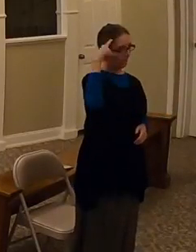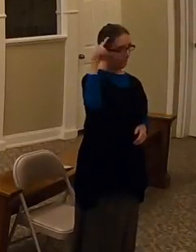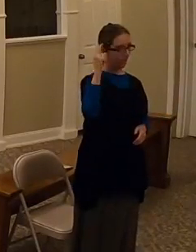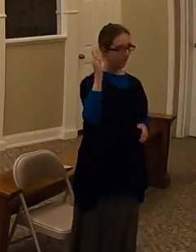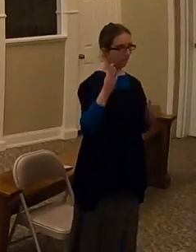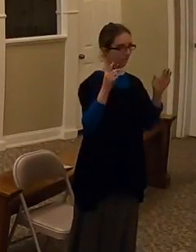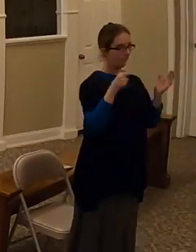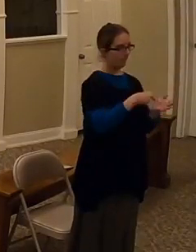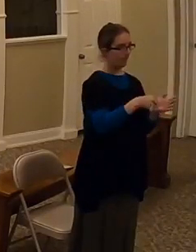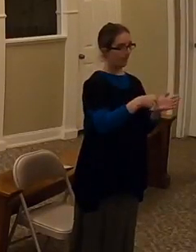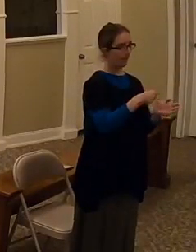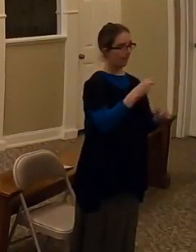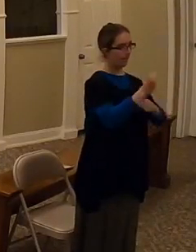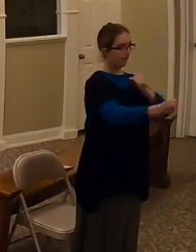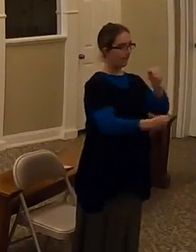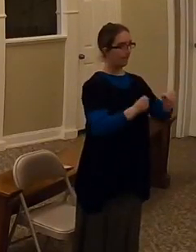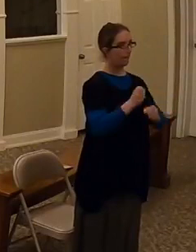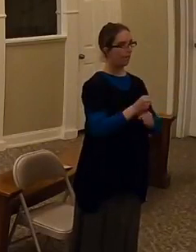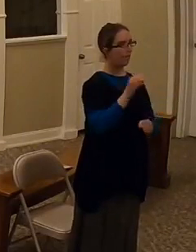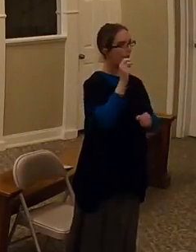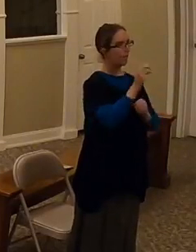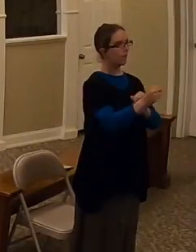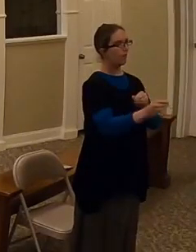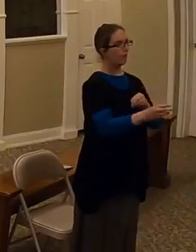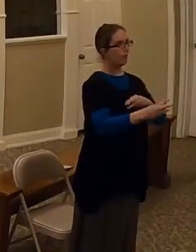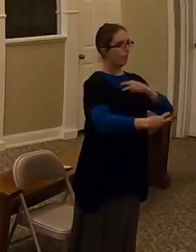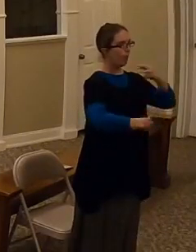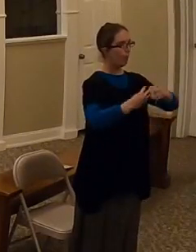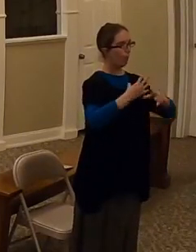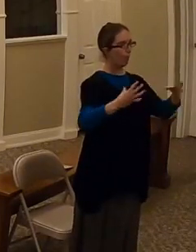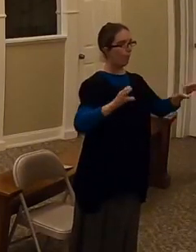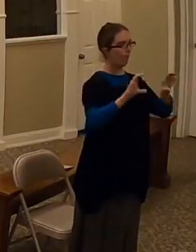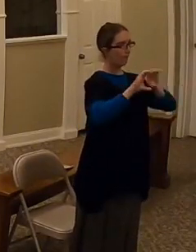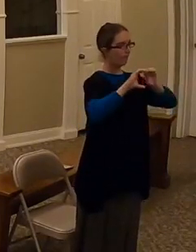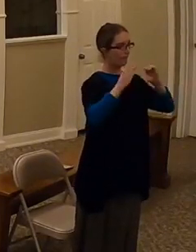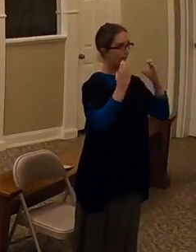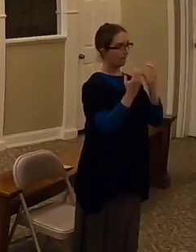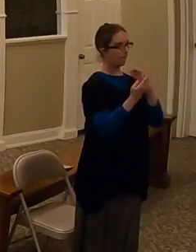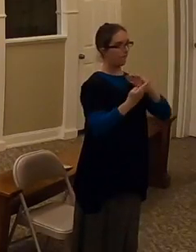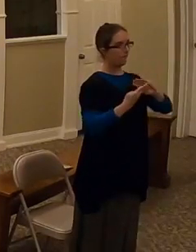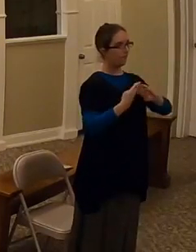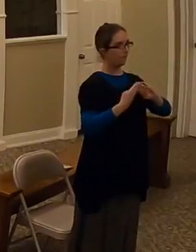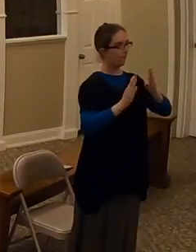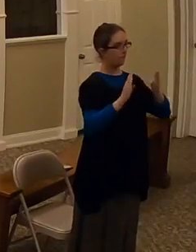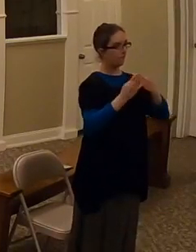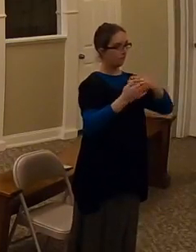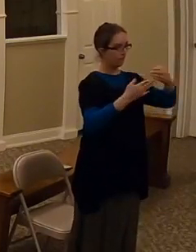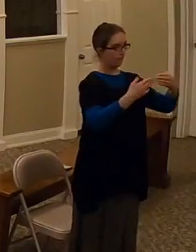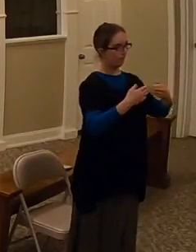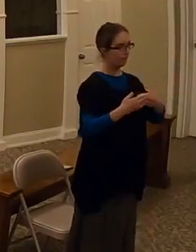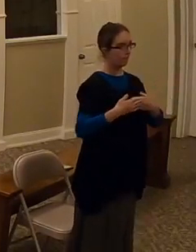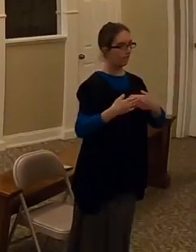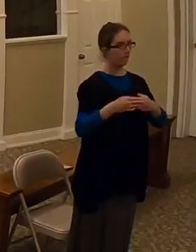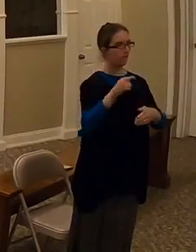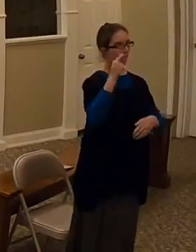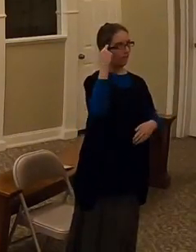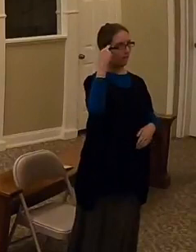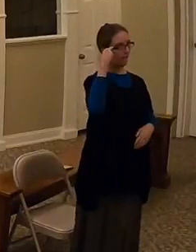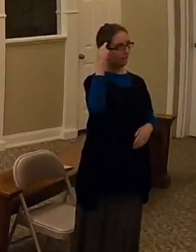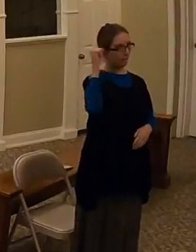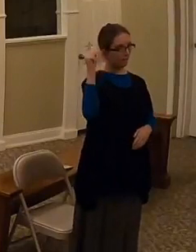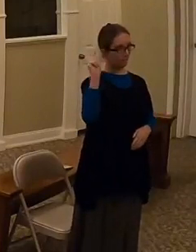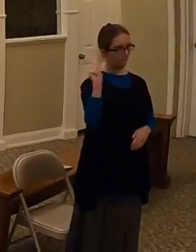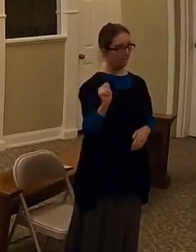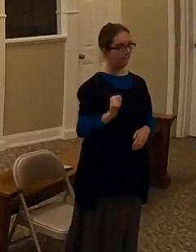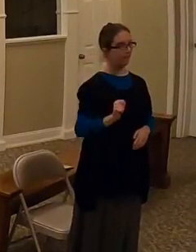year, you have heard global community. You've heard global government. You've heard